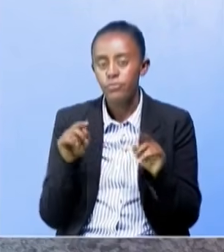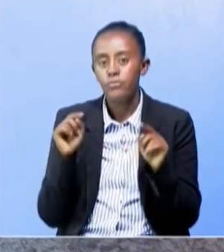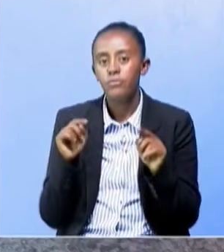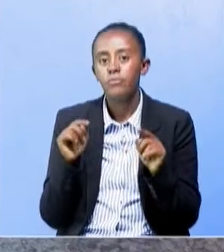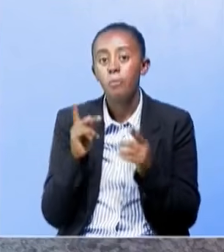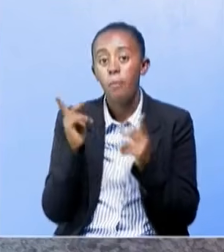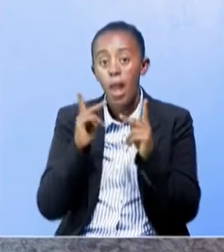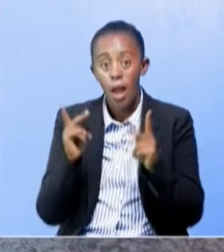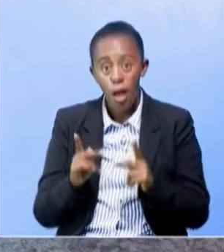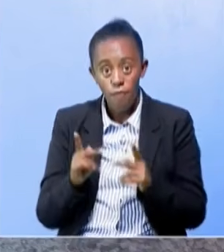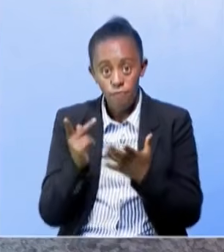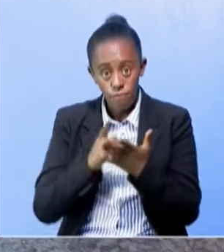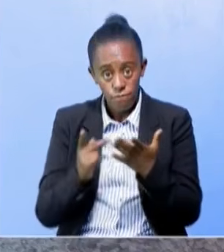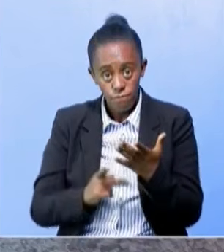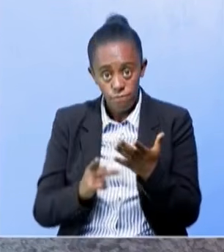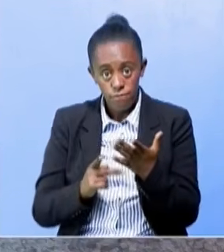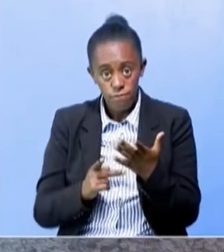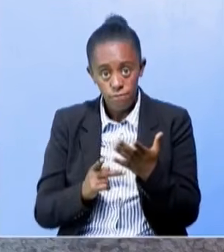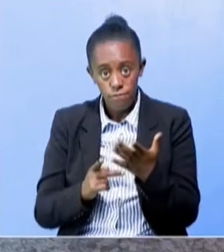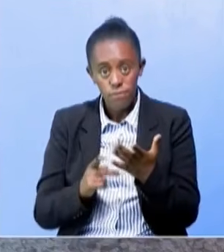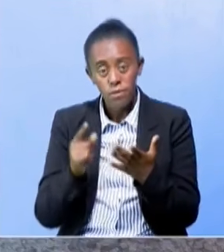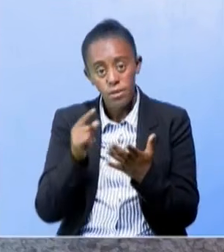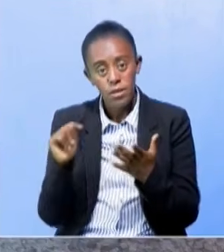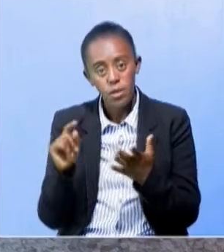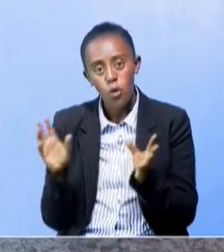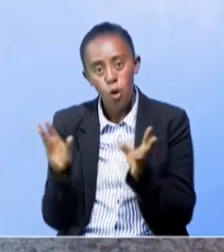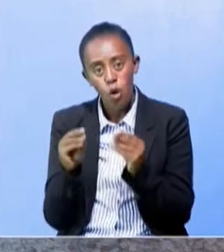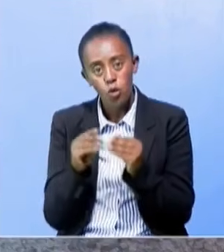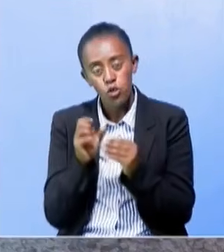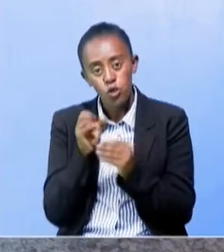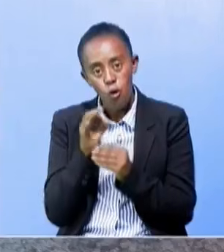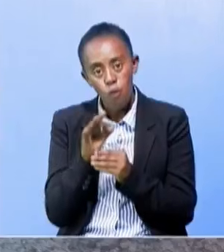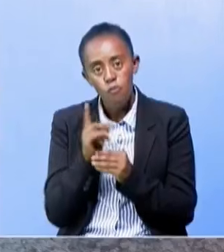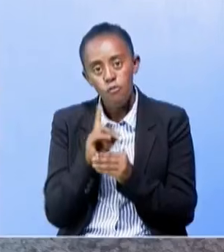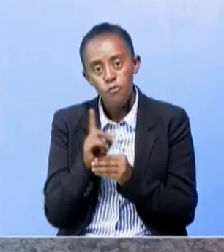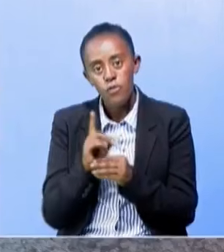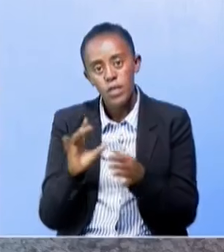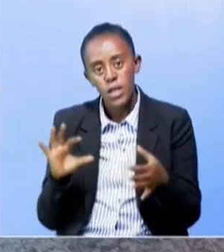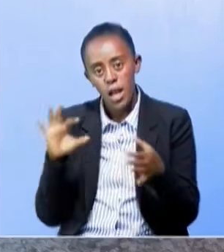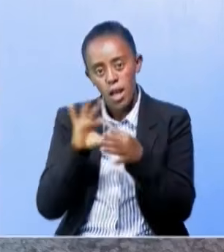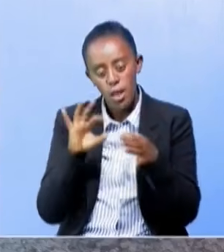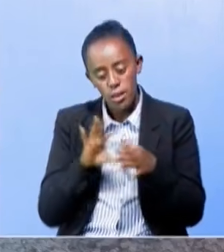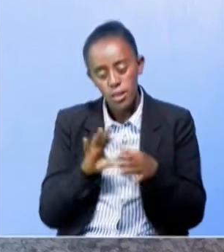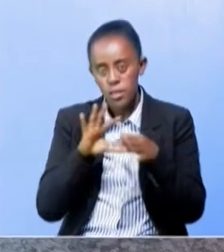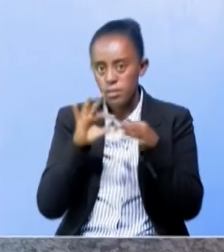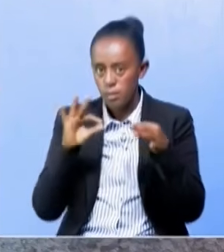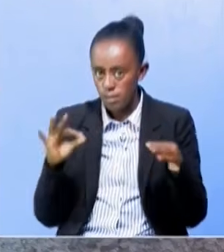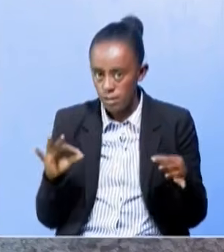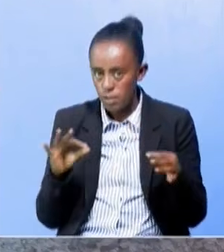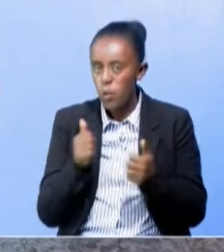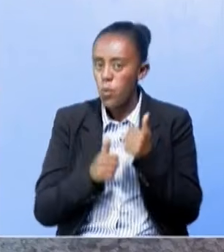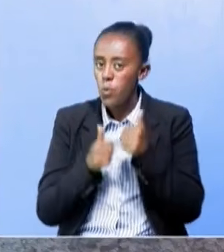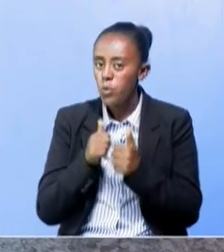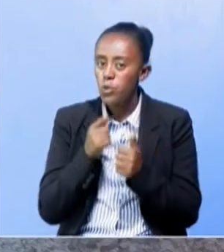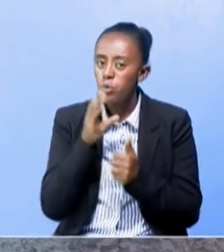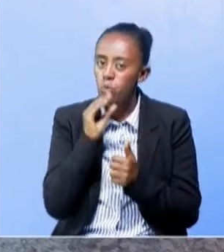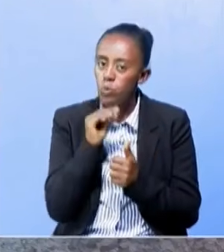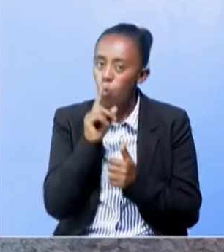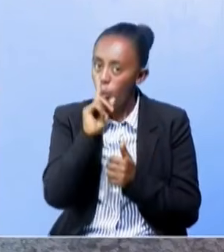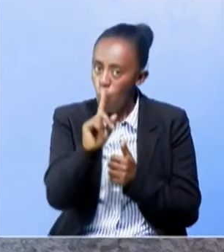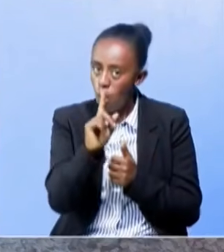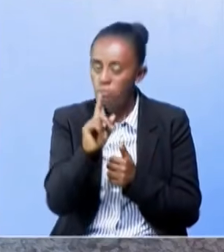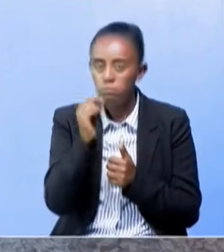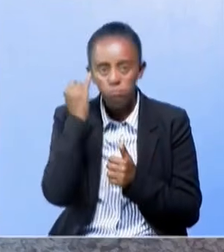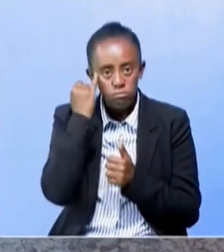paragraph means it is a collection of related sentence which talks about